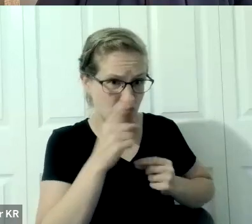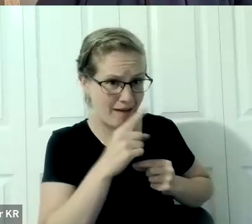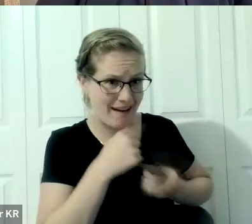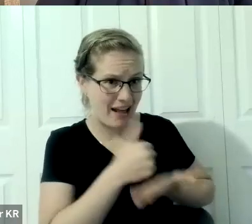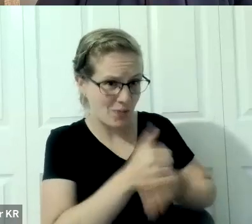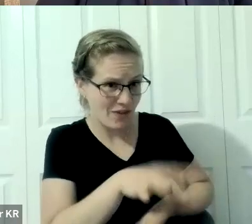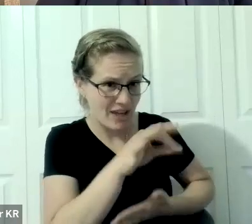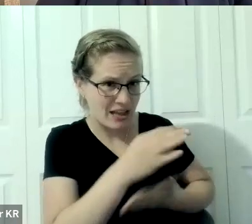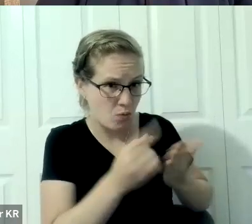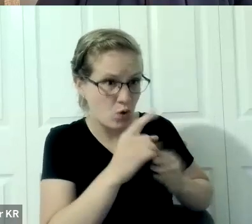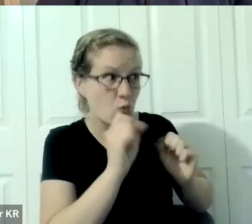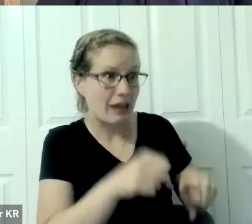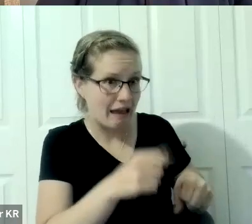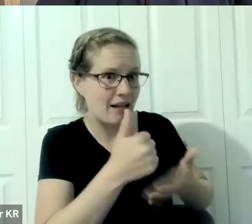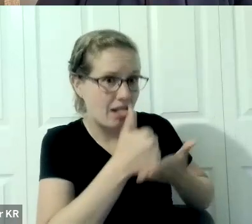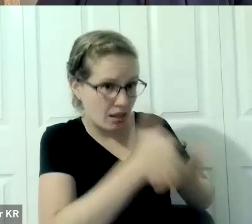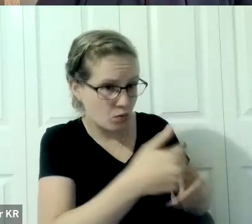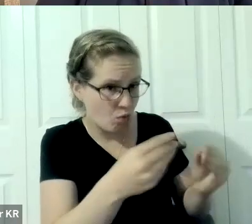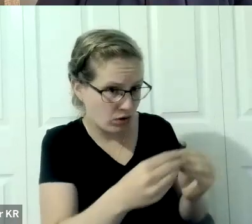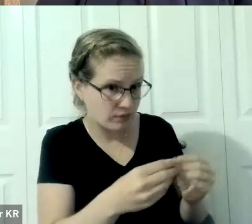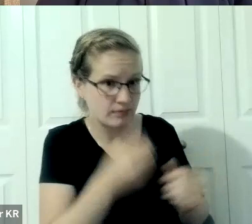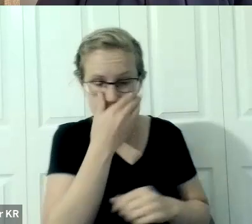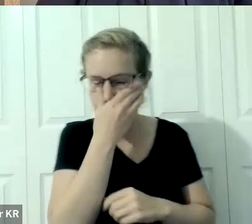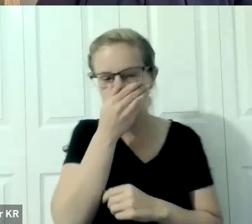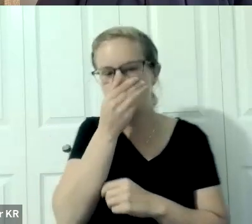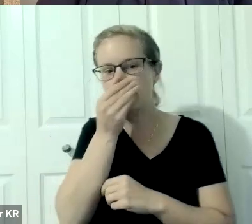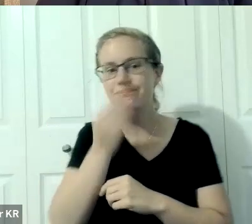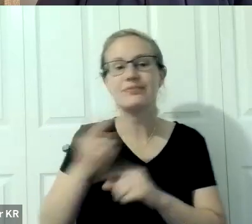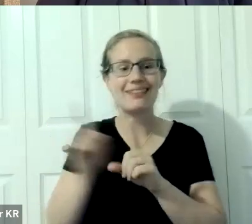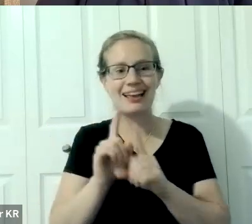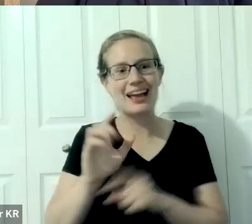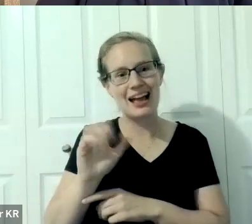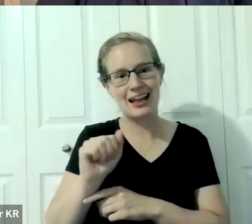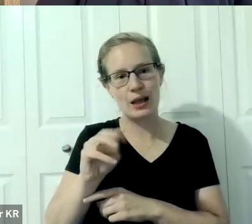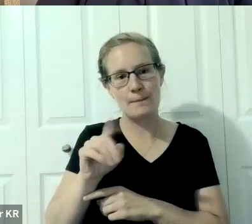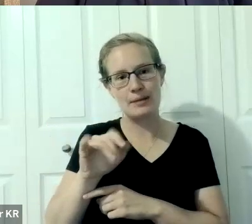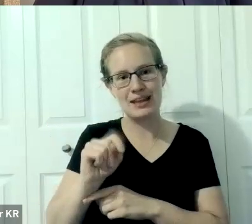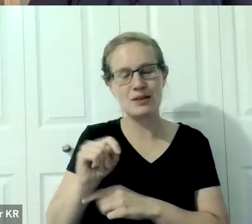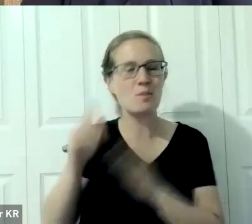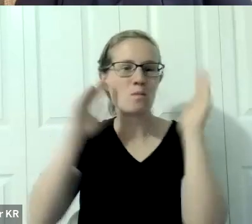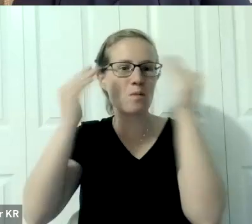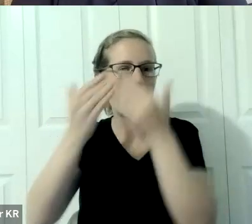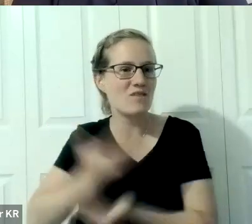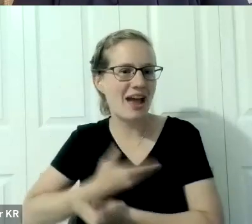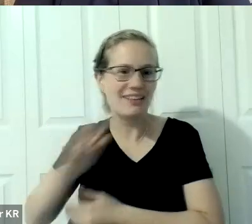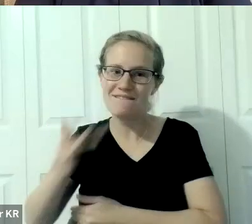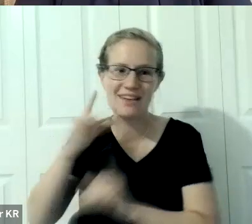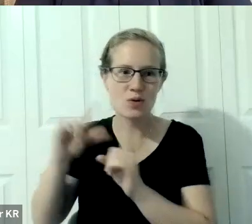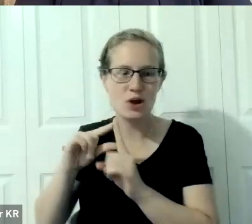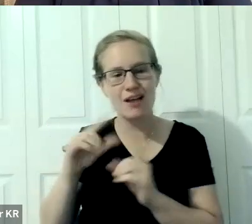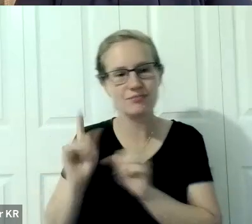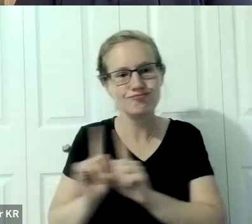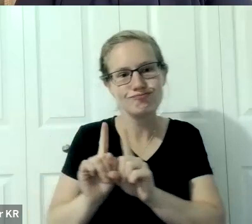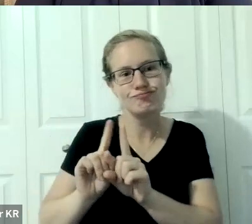you find someone who can help you out here? But this idea of accompaniment, again, that's one of Pope Francis's favorite words. Yeah,